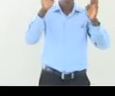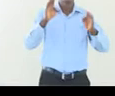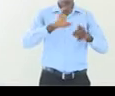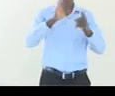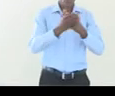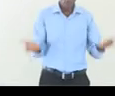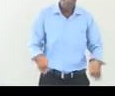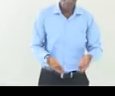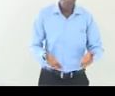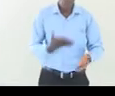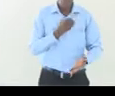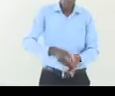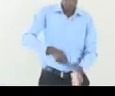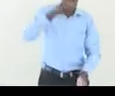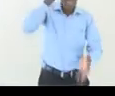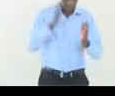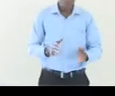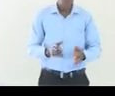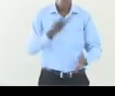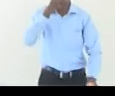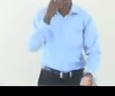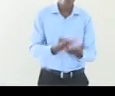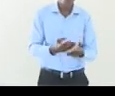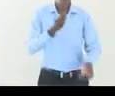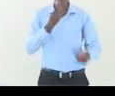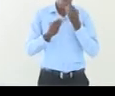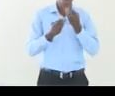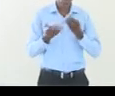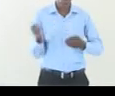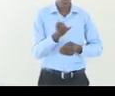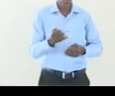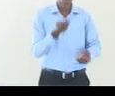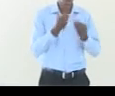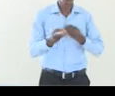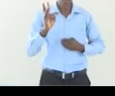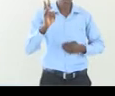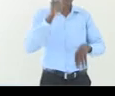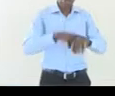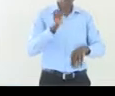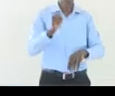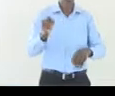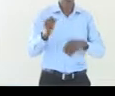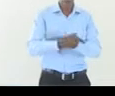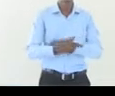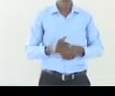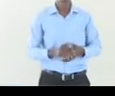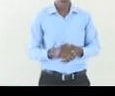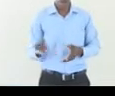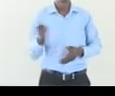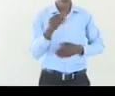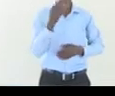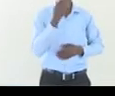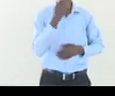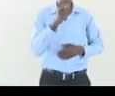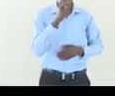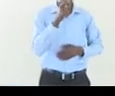here, and then the students are well fed, and then they eat 6 times a day. Yeah, they have breakfast,